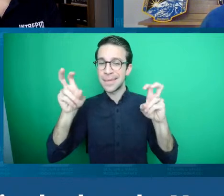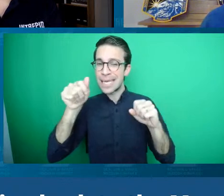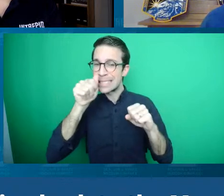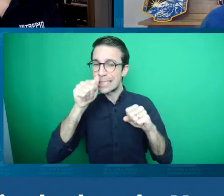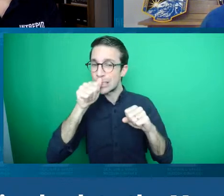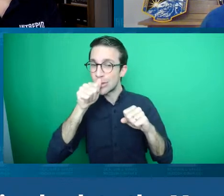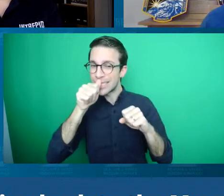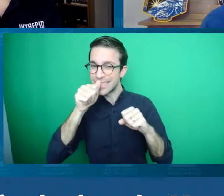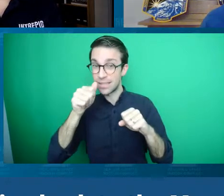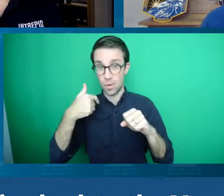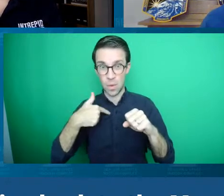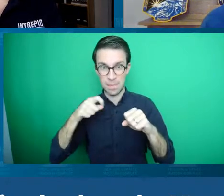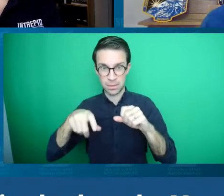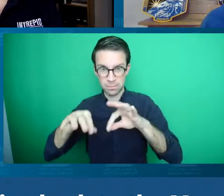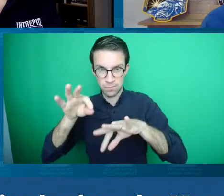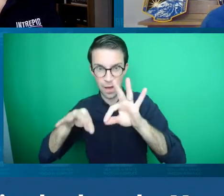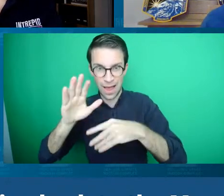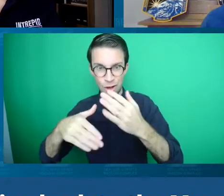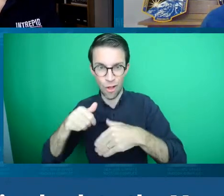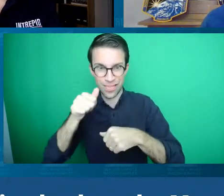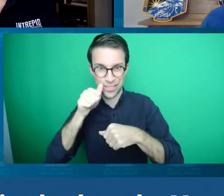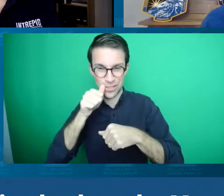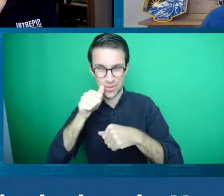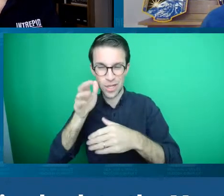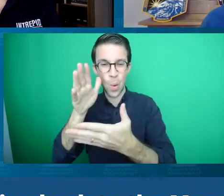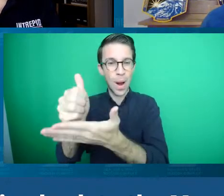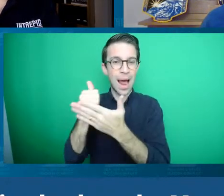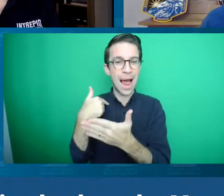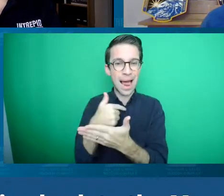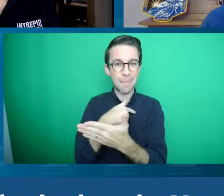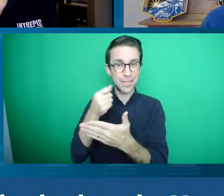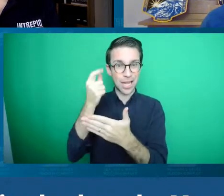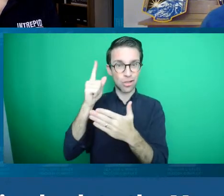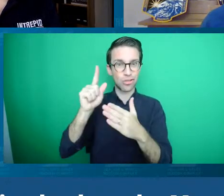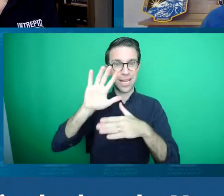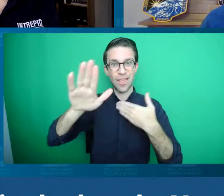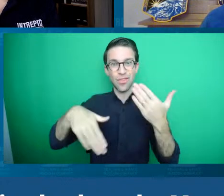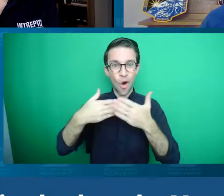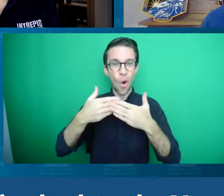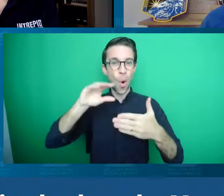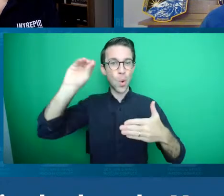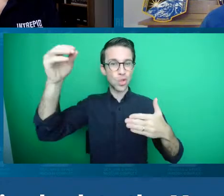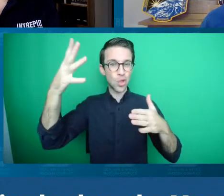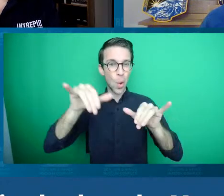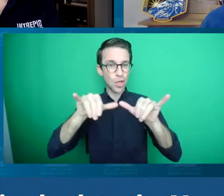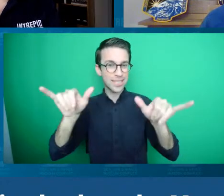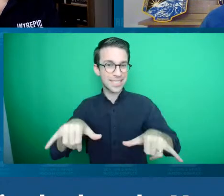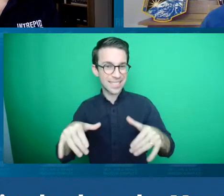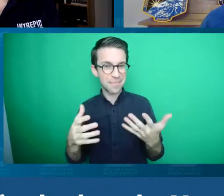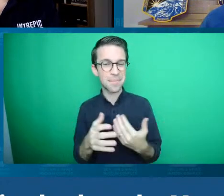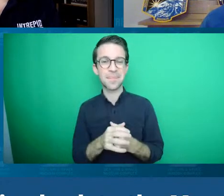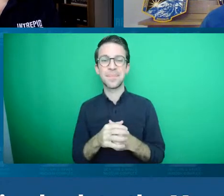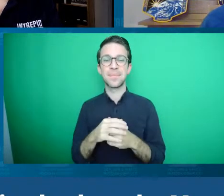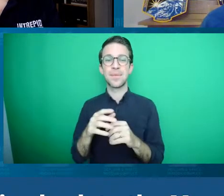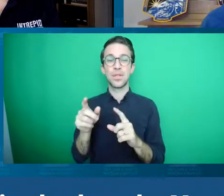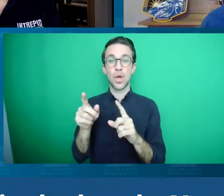the Earth and the solar system as well. So it's going to be exciting to actually get good science from that as